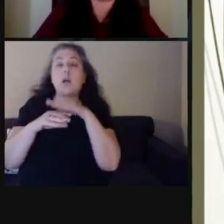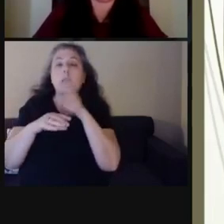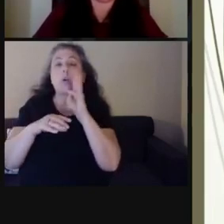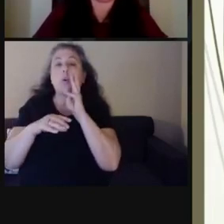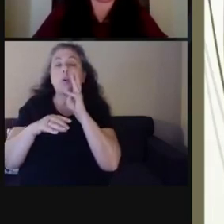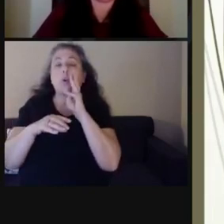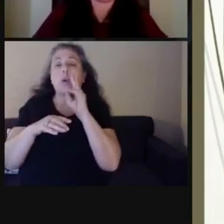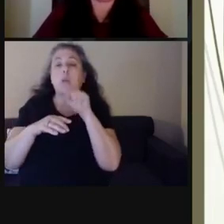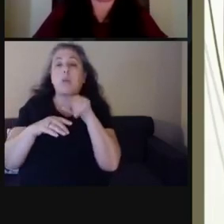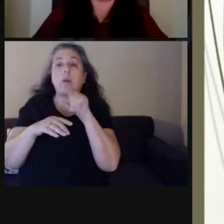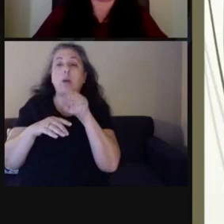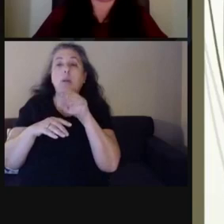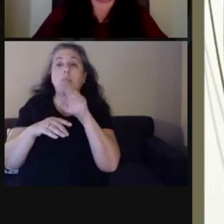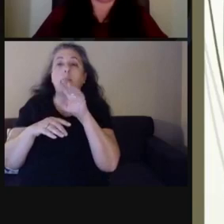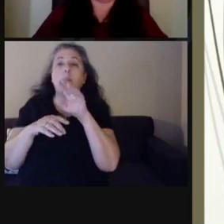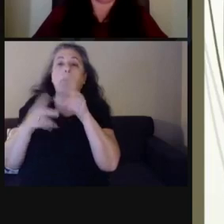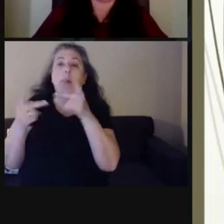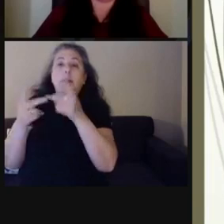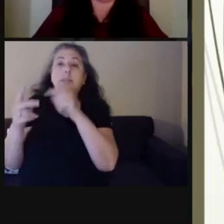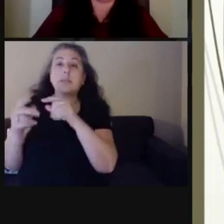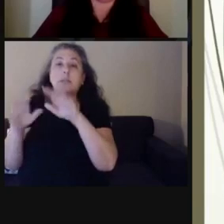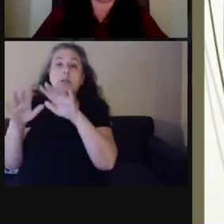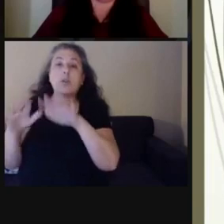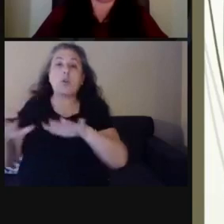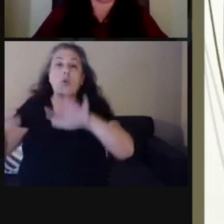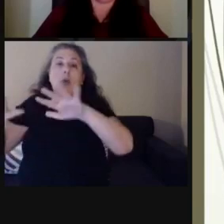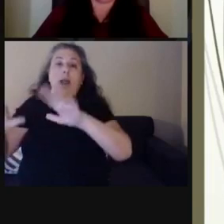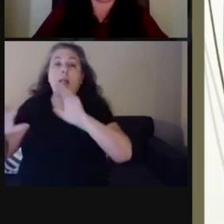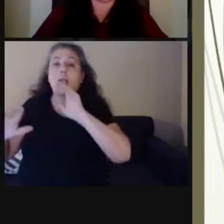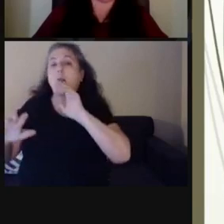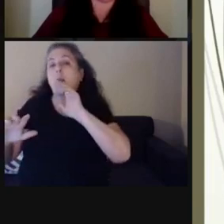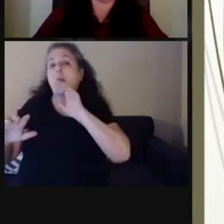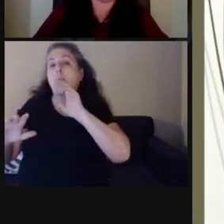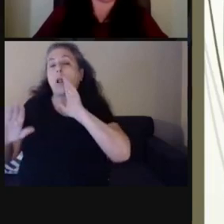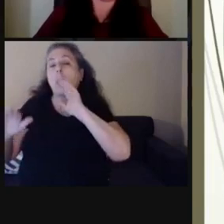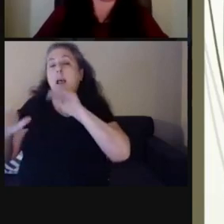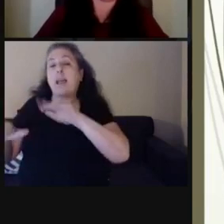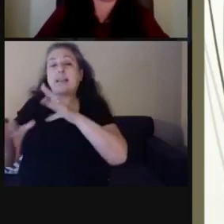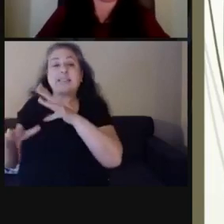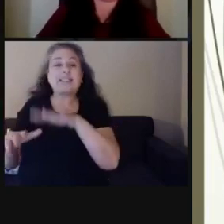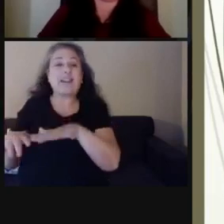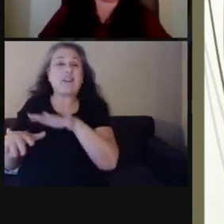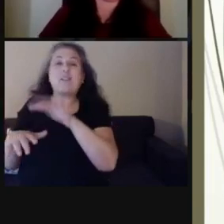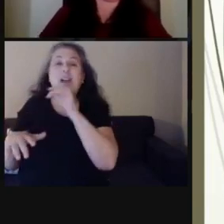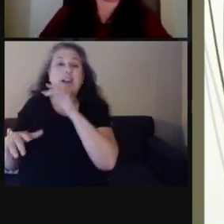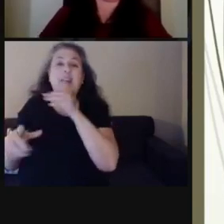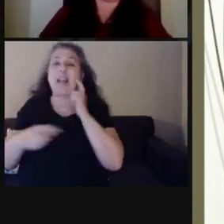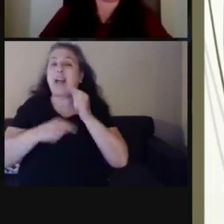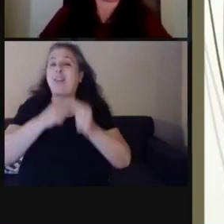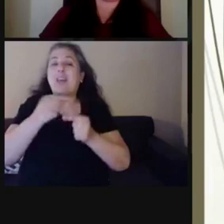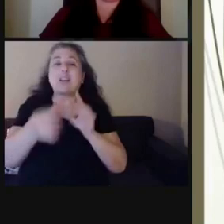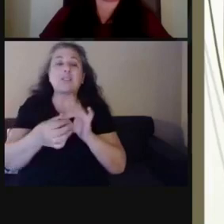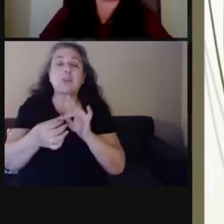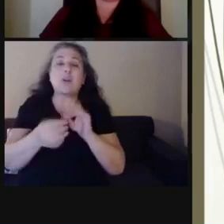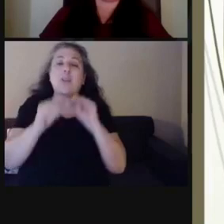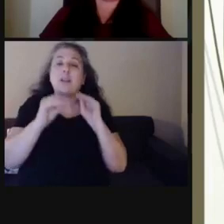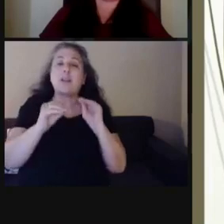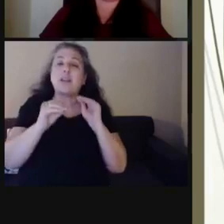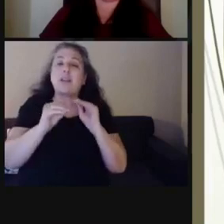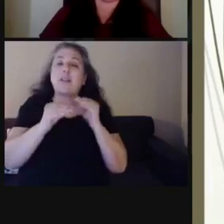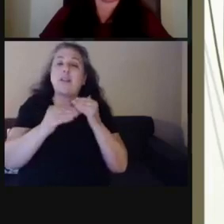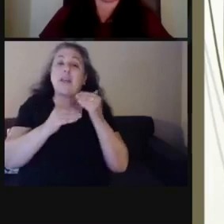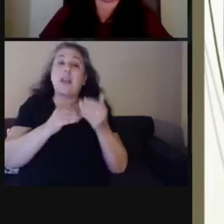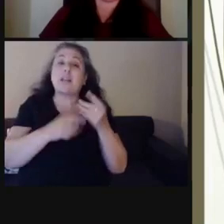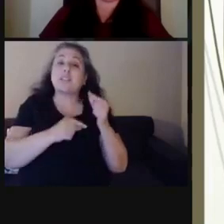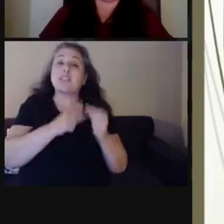place is the Great Lakes area. And so I can't hand that story down and that teaching down to the next